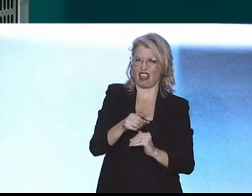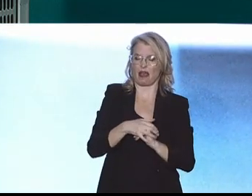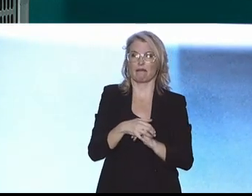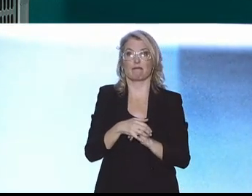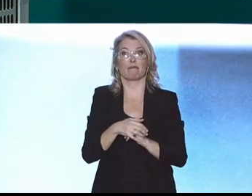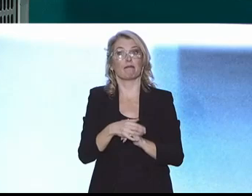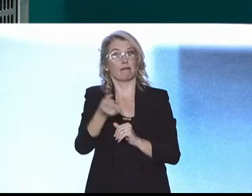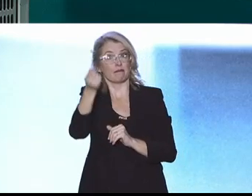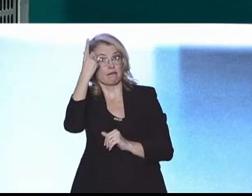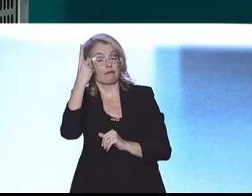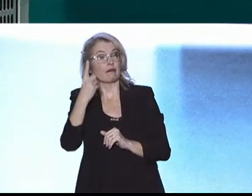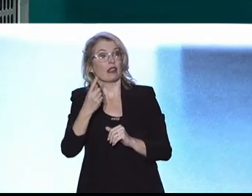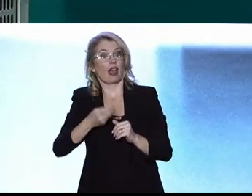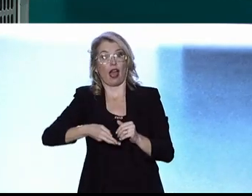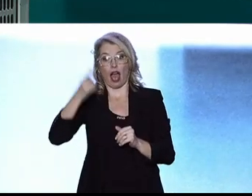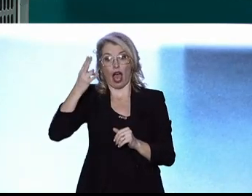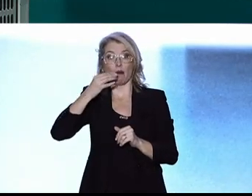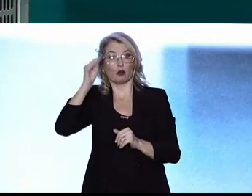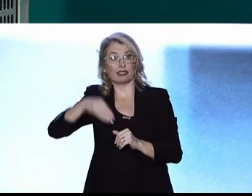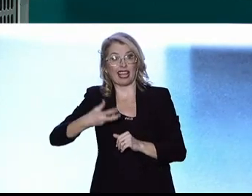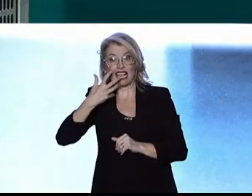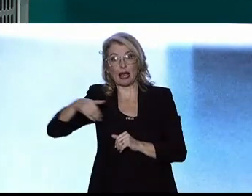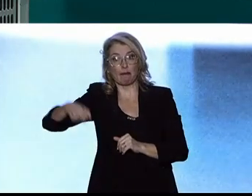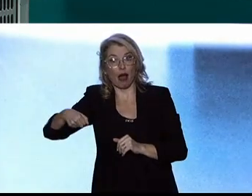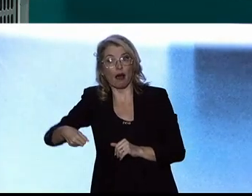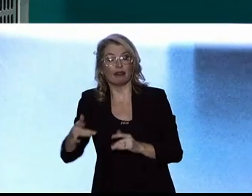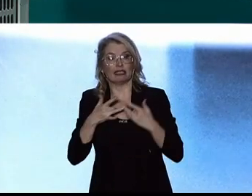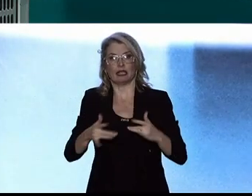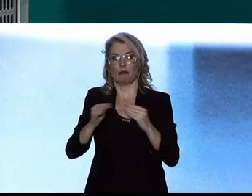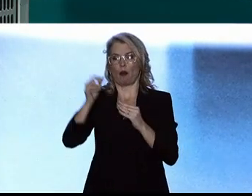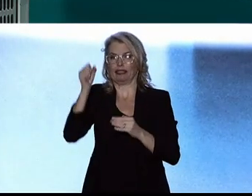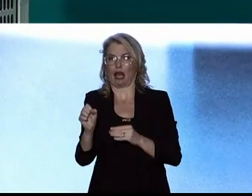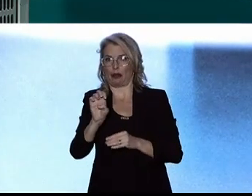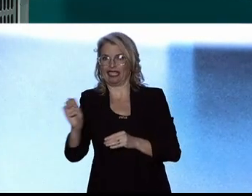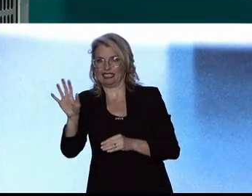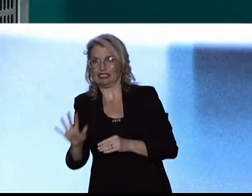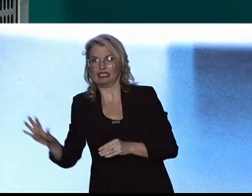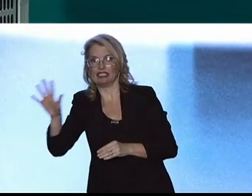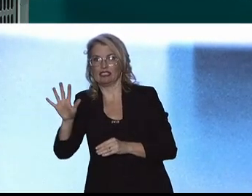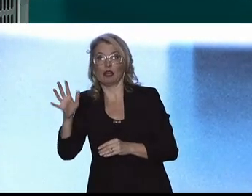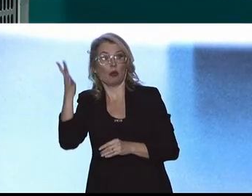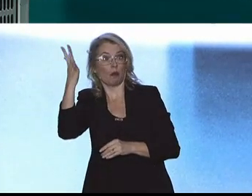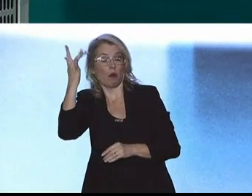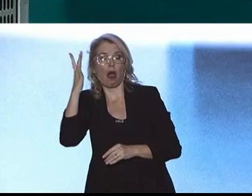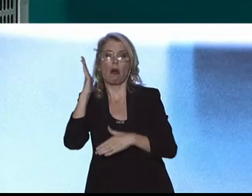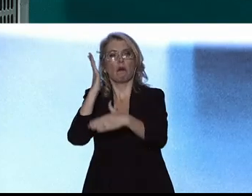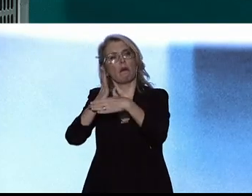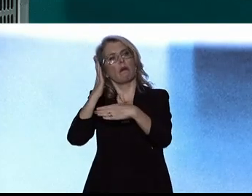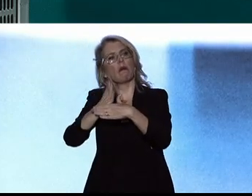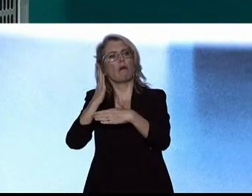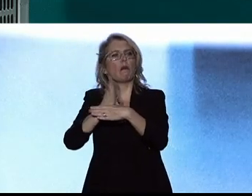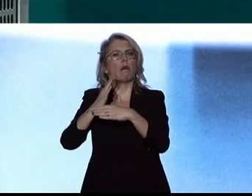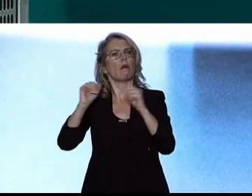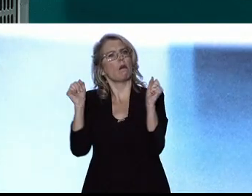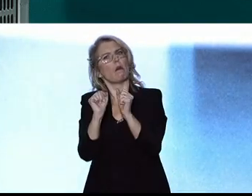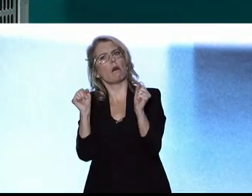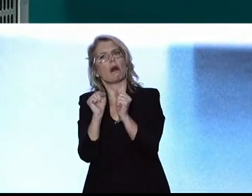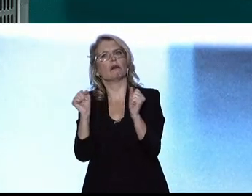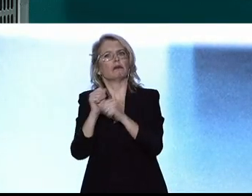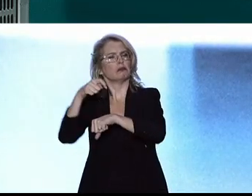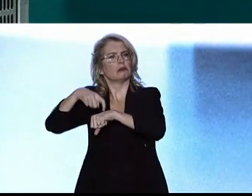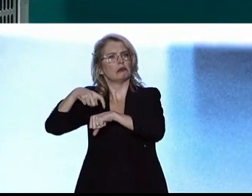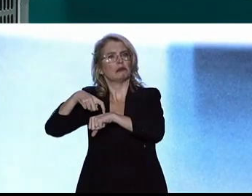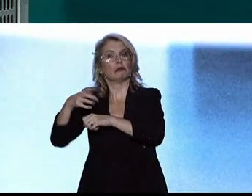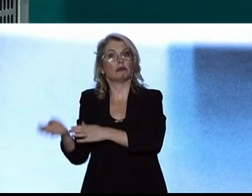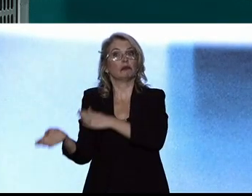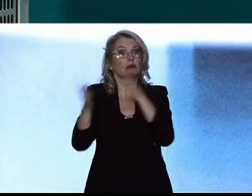The highest percentage of heat pump ownership is concentrated in the Southeast, no doubt due to its mild winters. But in